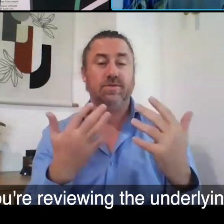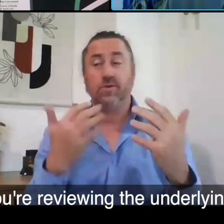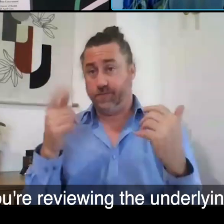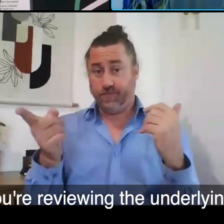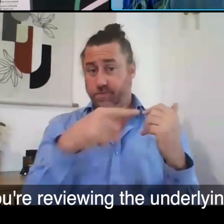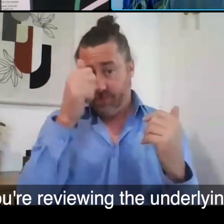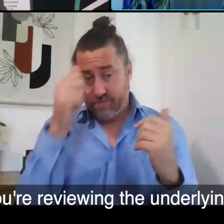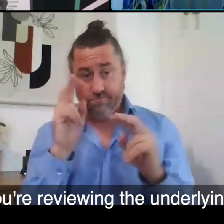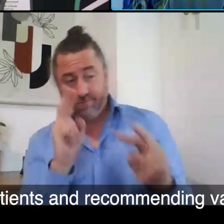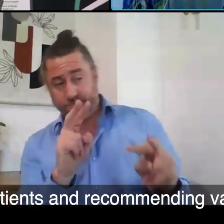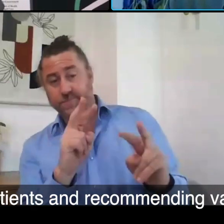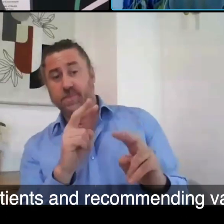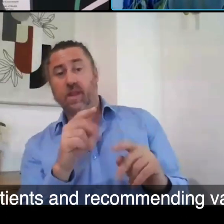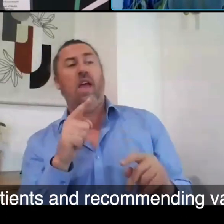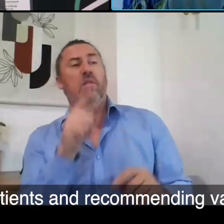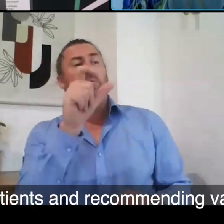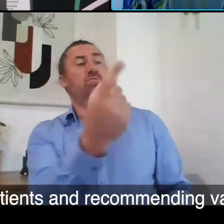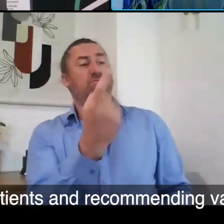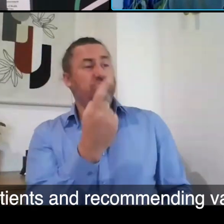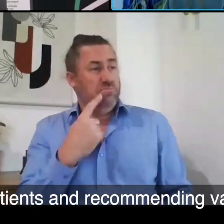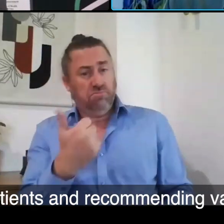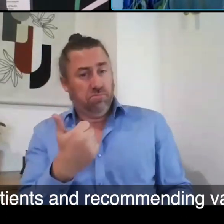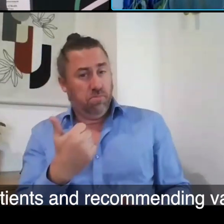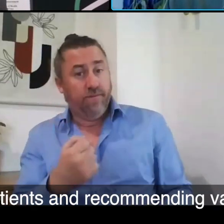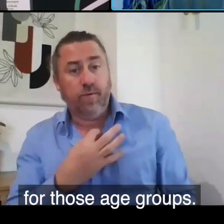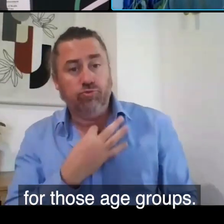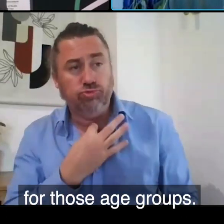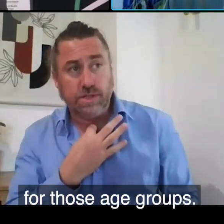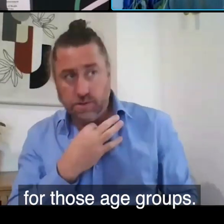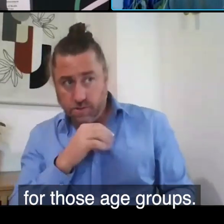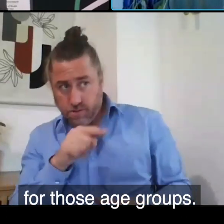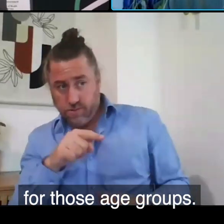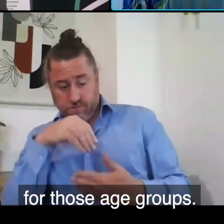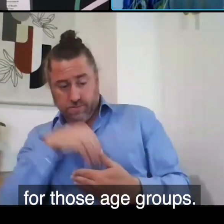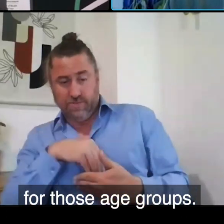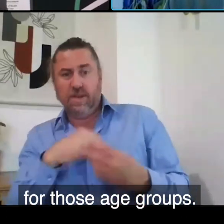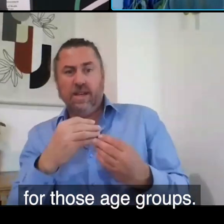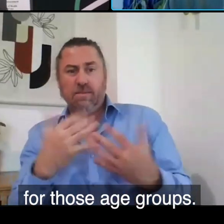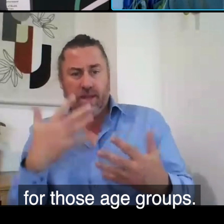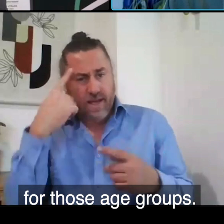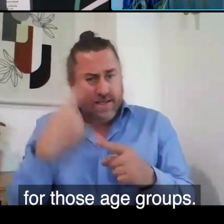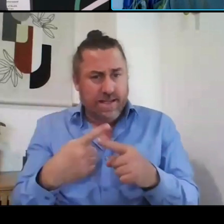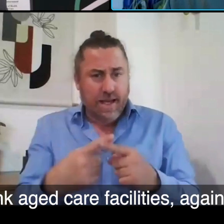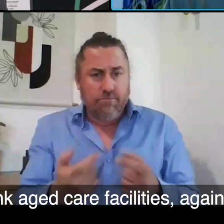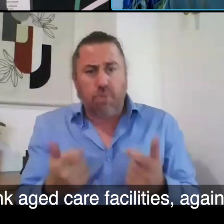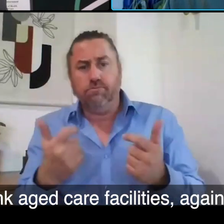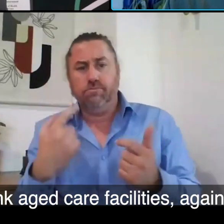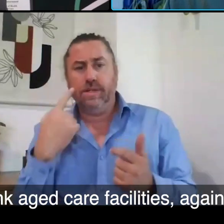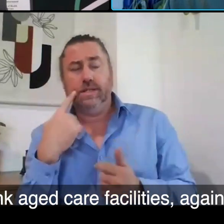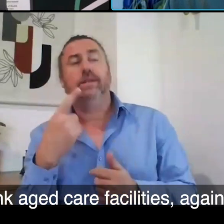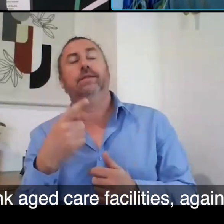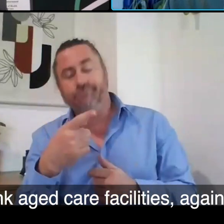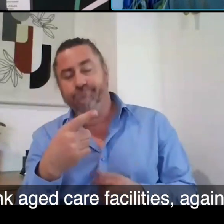you're reviewing the underlying risk factors of your patients and recommending vaccination for those age groups. And I think aged